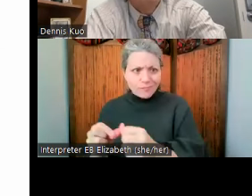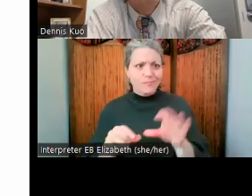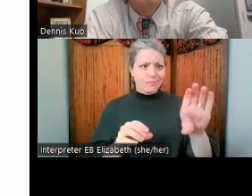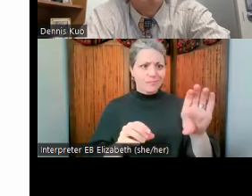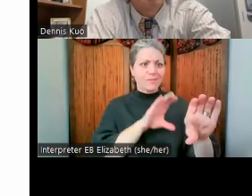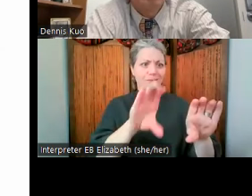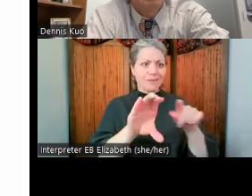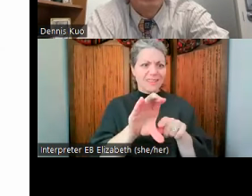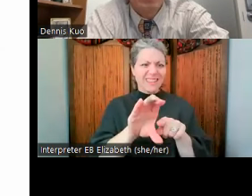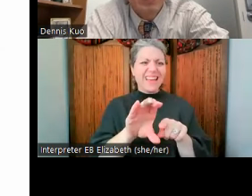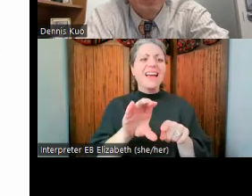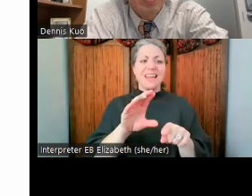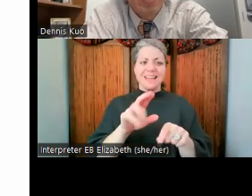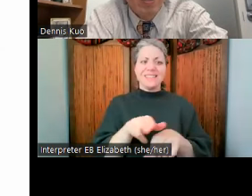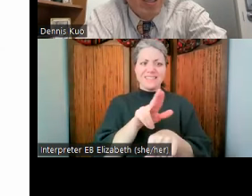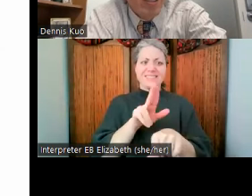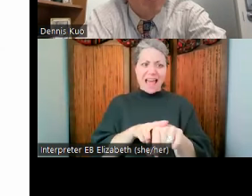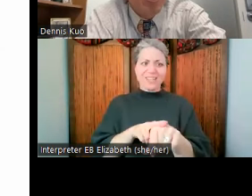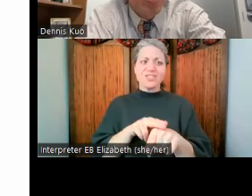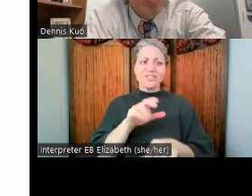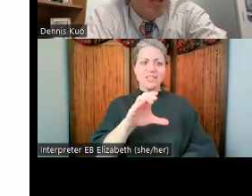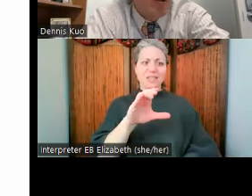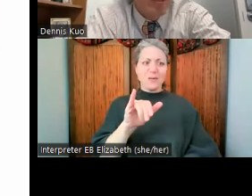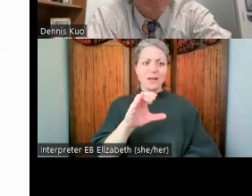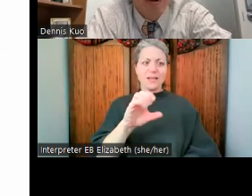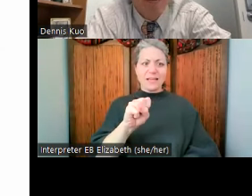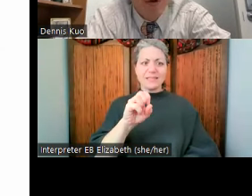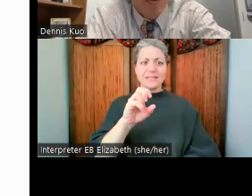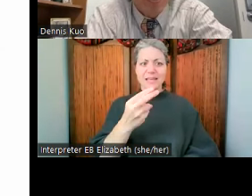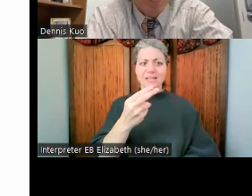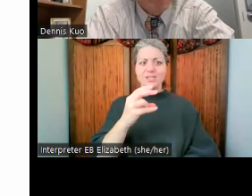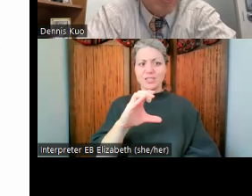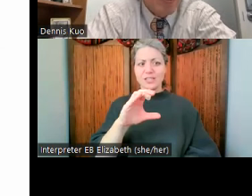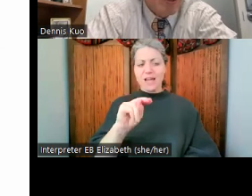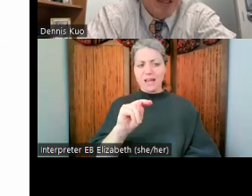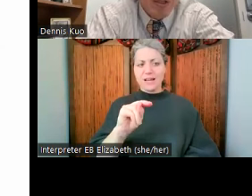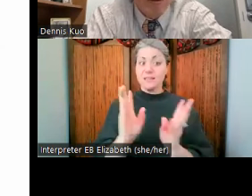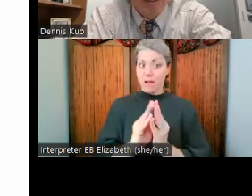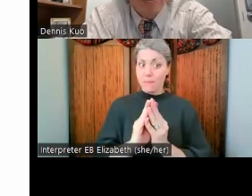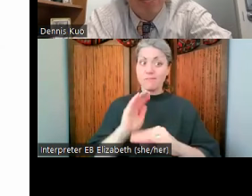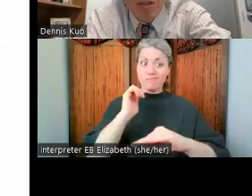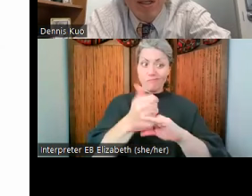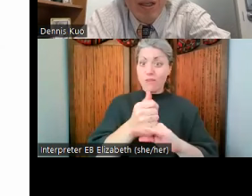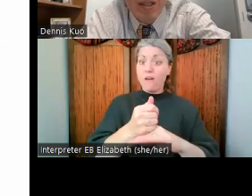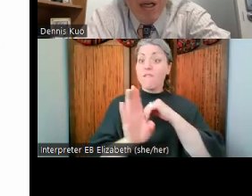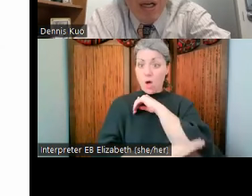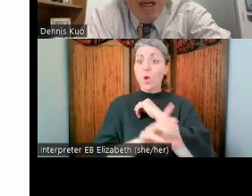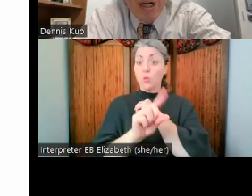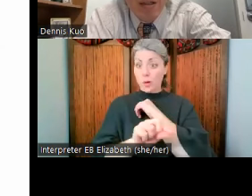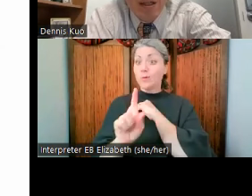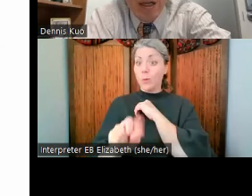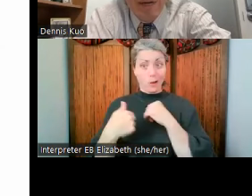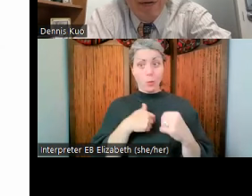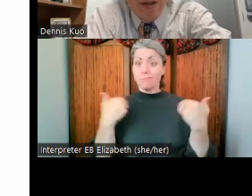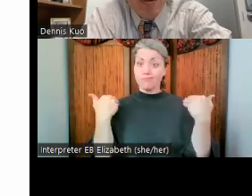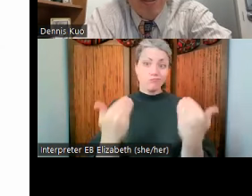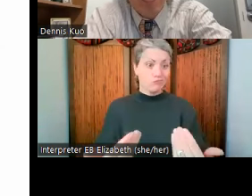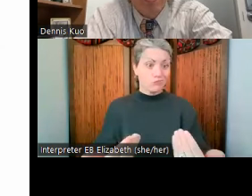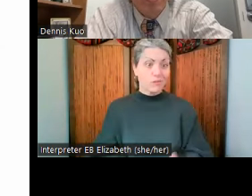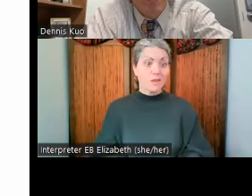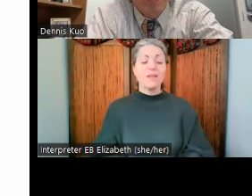150 invited participants attended. We started to coalesce in 4 focus areas that I will get into in the next several slides. In the